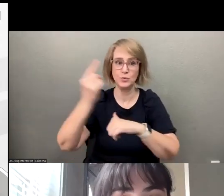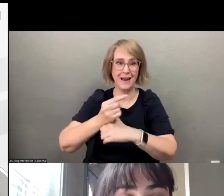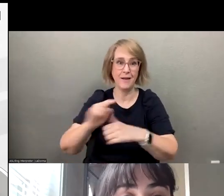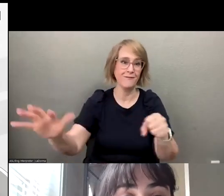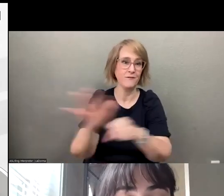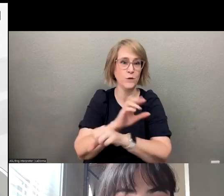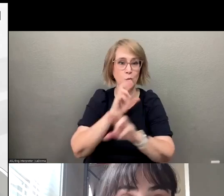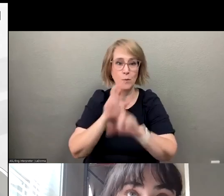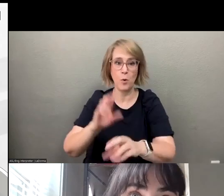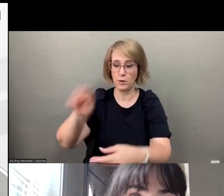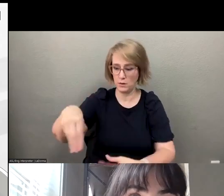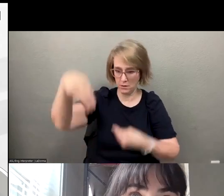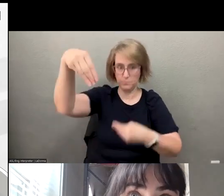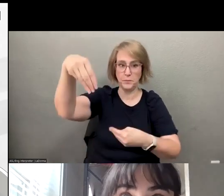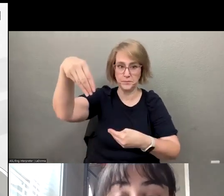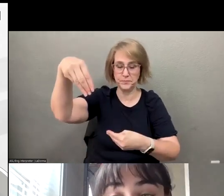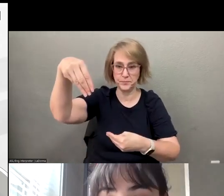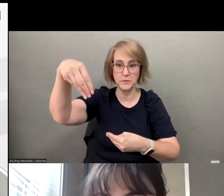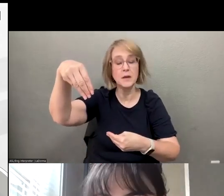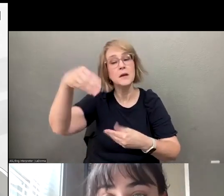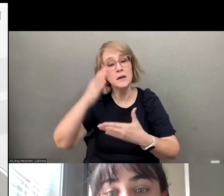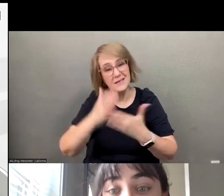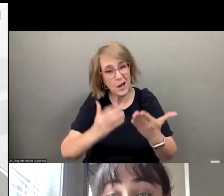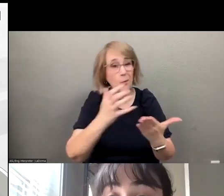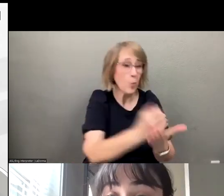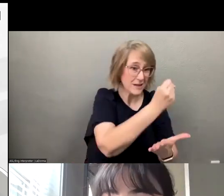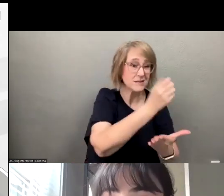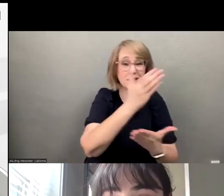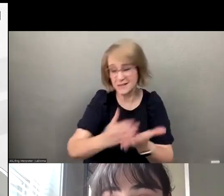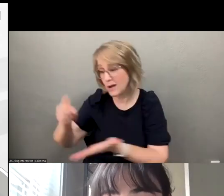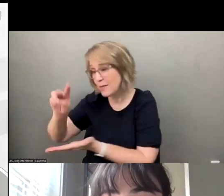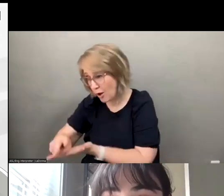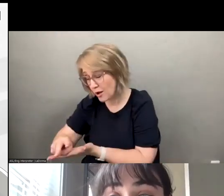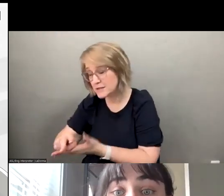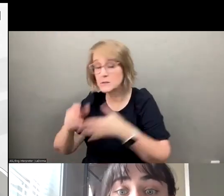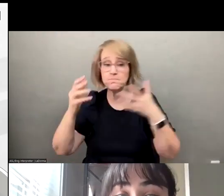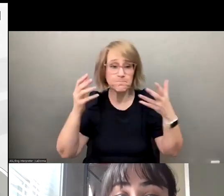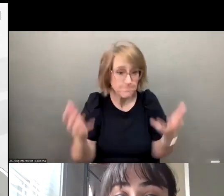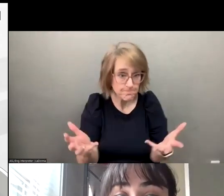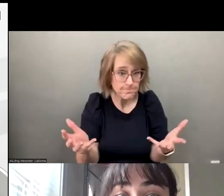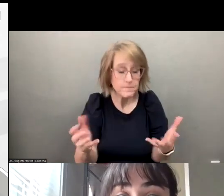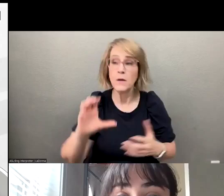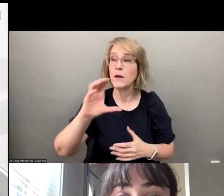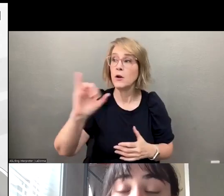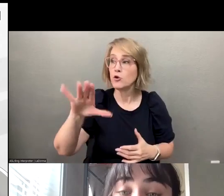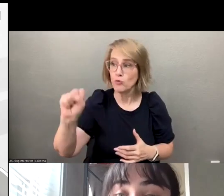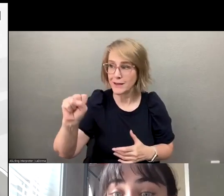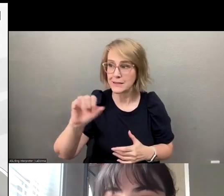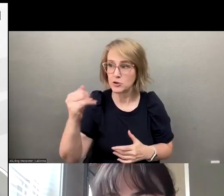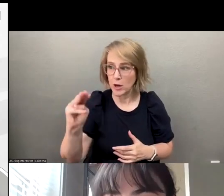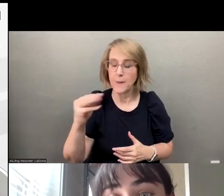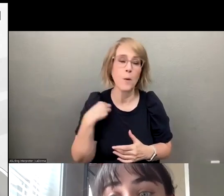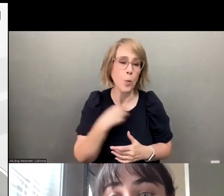committee. Some wins, some losses. I think for crisis care in general, we've been